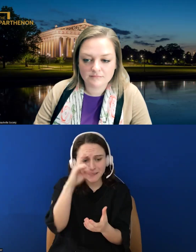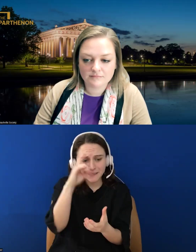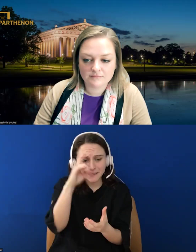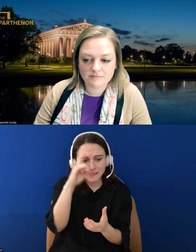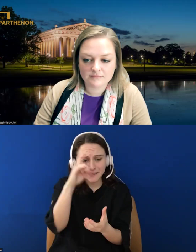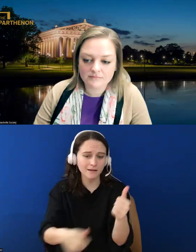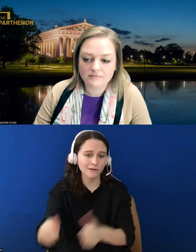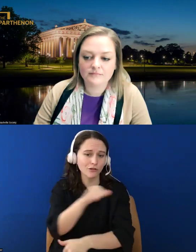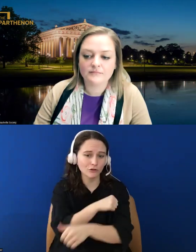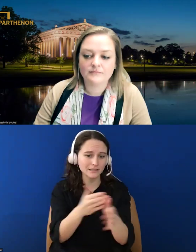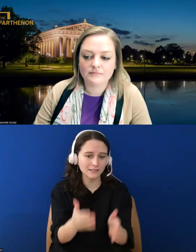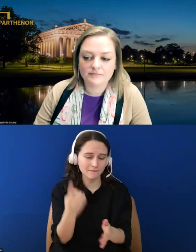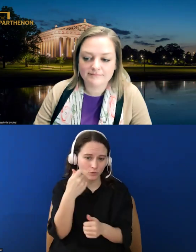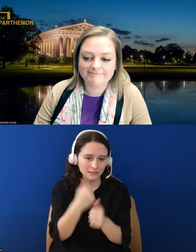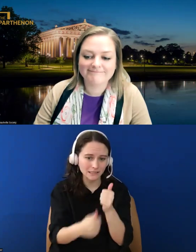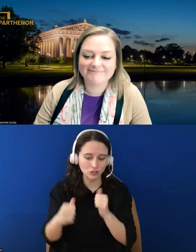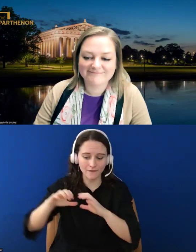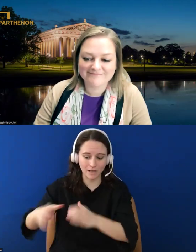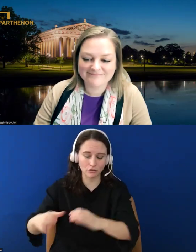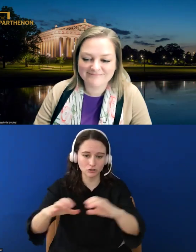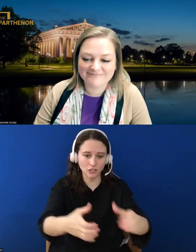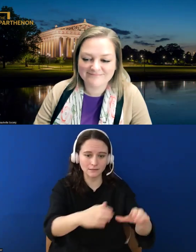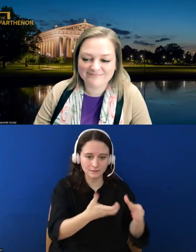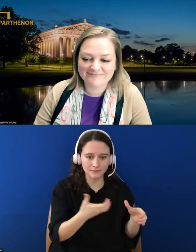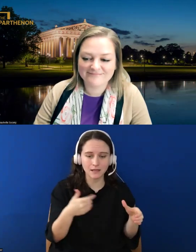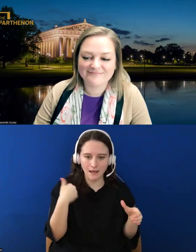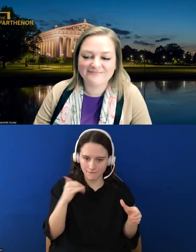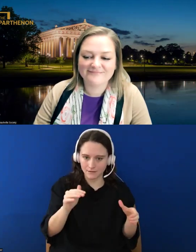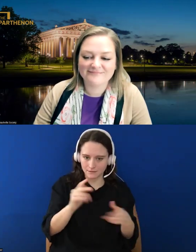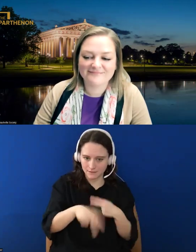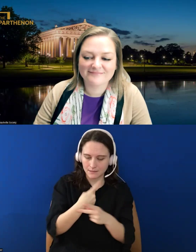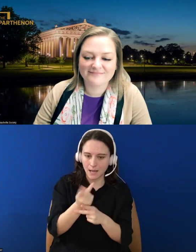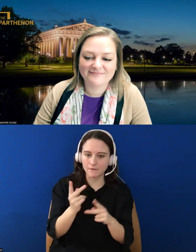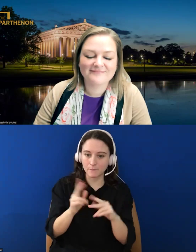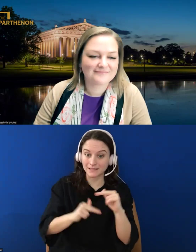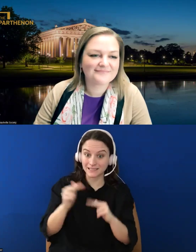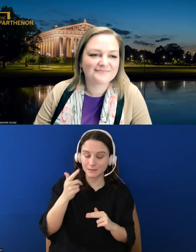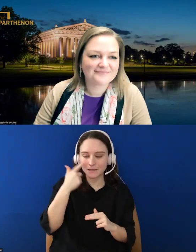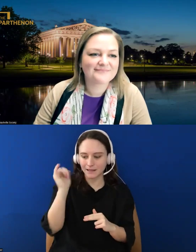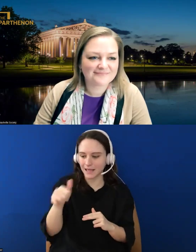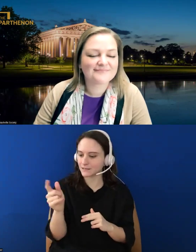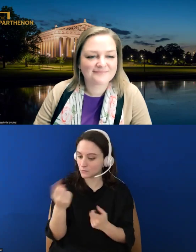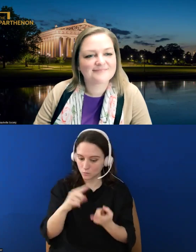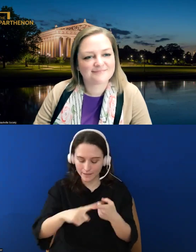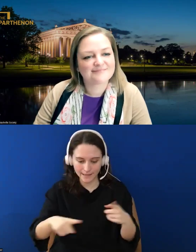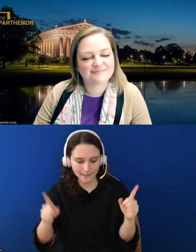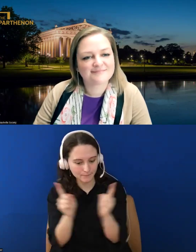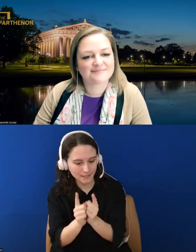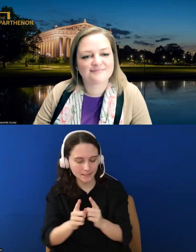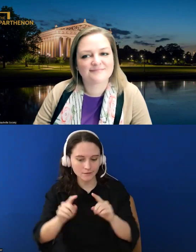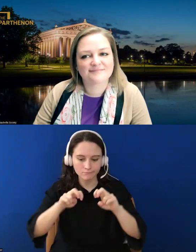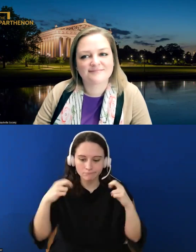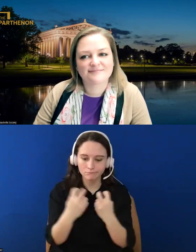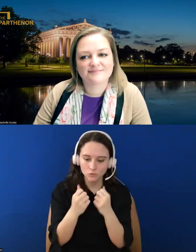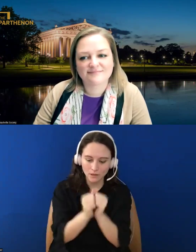authorities of each confederation have this type of building because it's where they met, when they get together to discuss